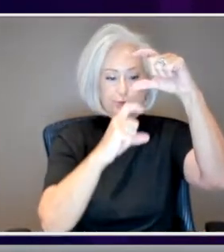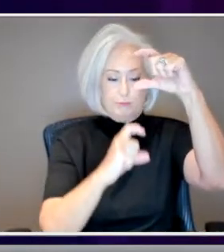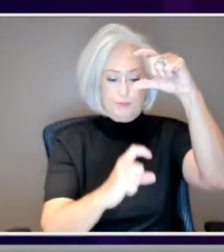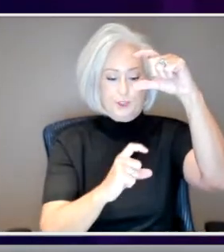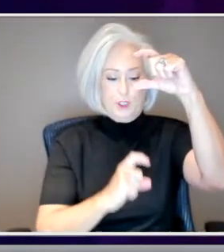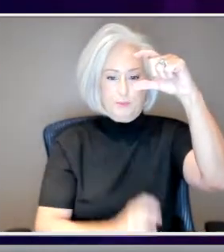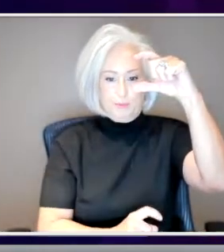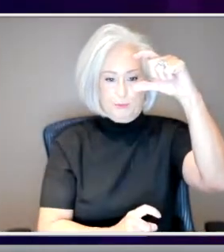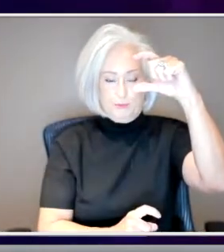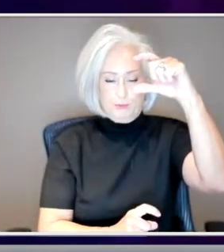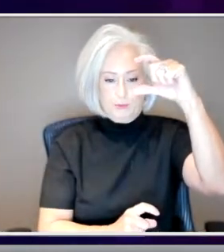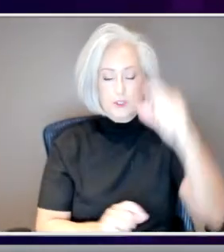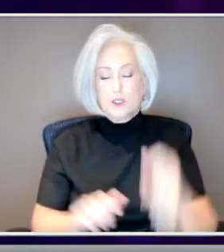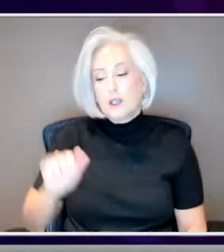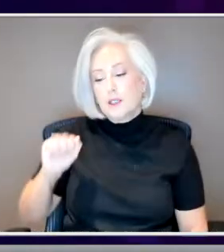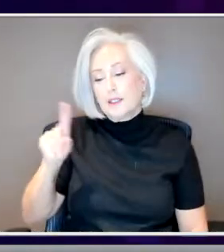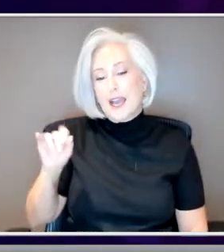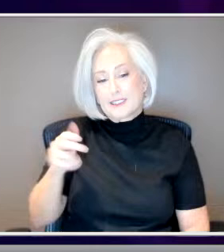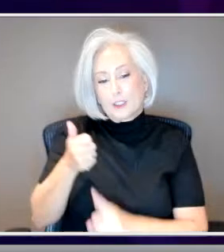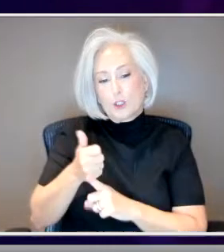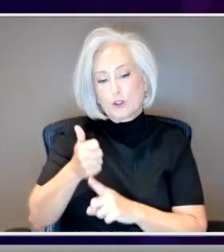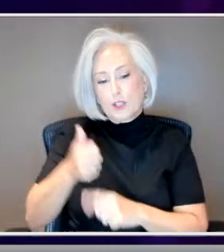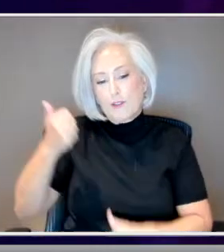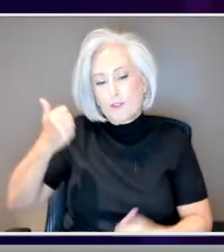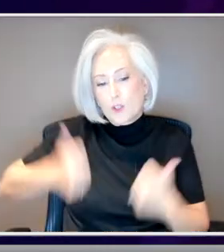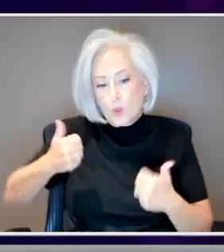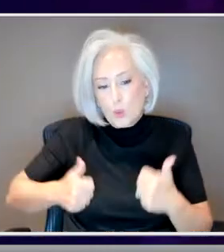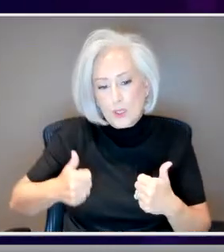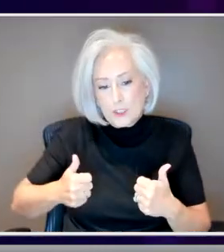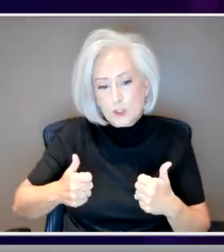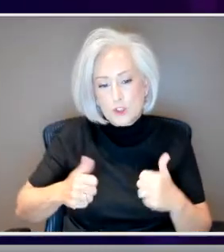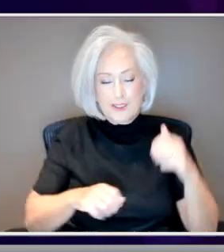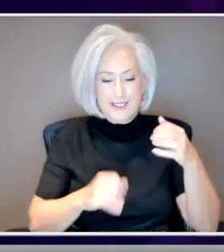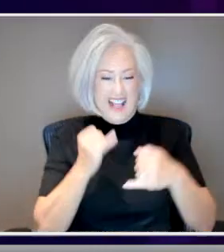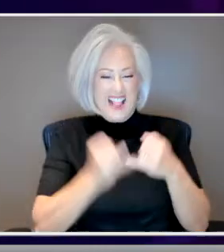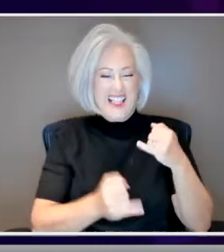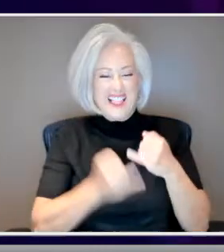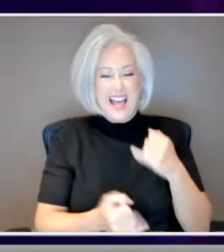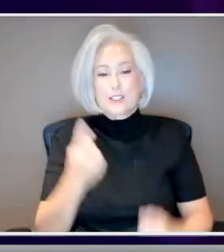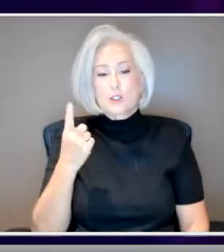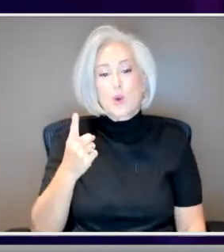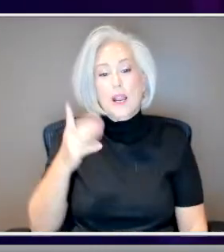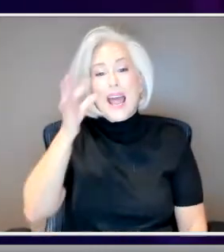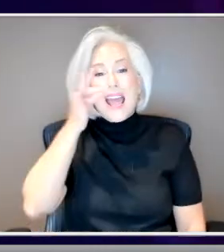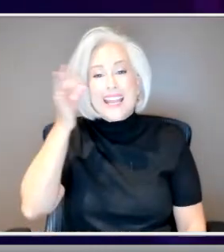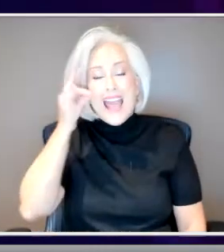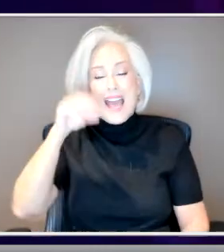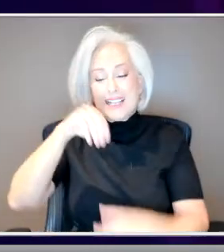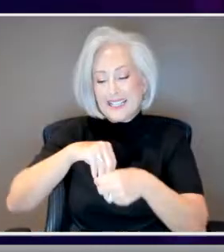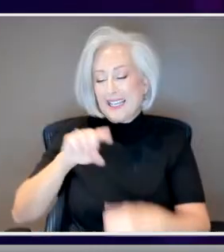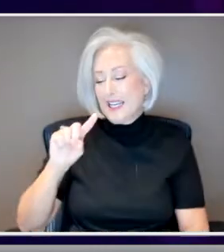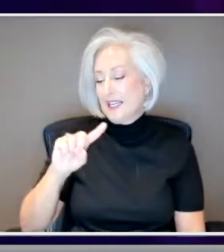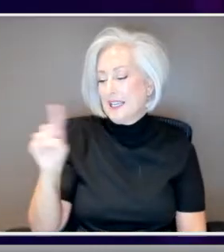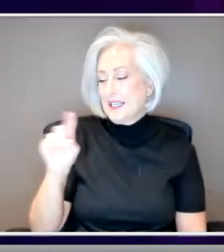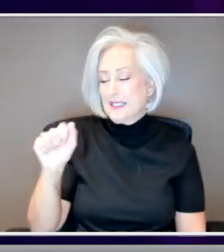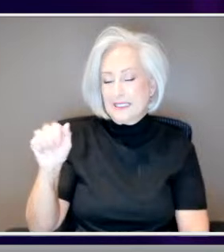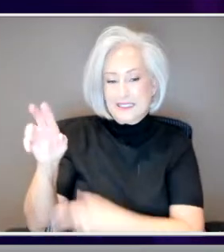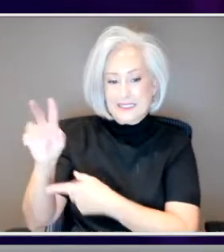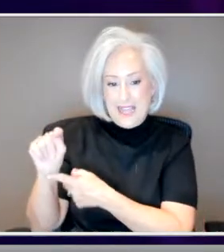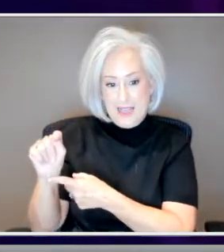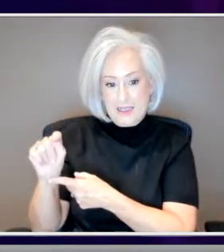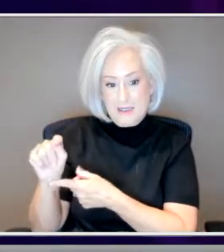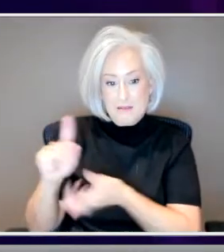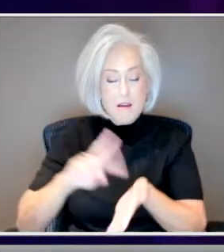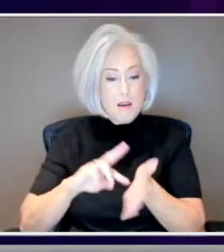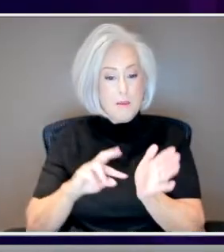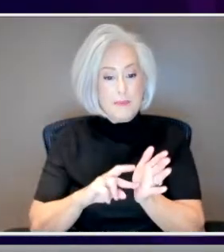go down to the very last one, the cat in the zet. So instead of where it's supposed to say the cat in the hat, she has